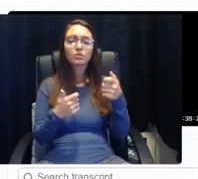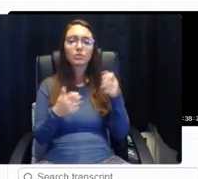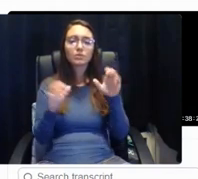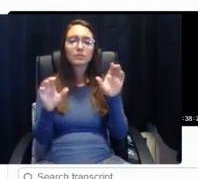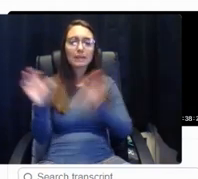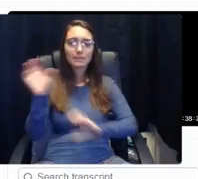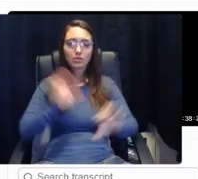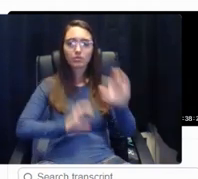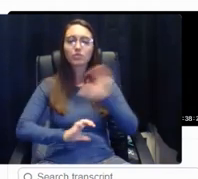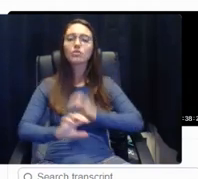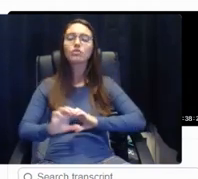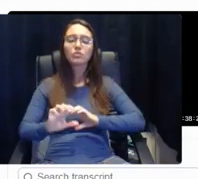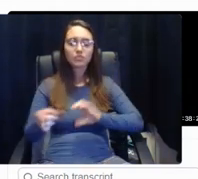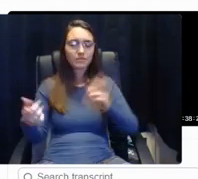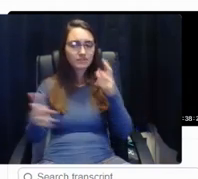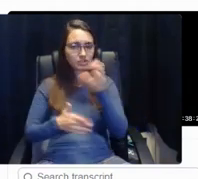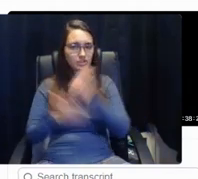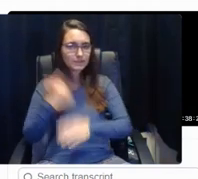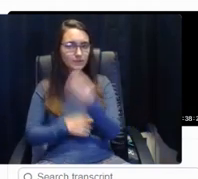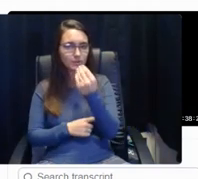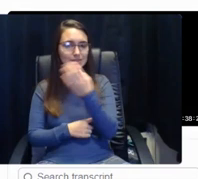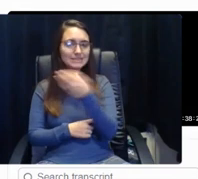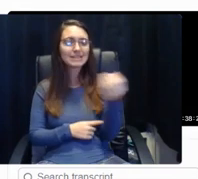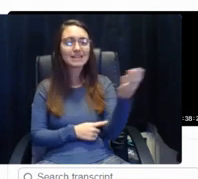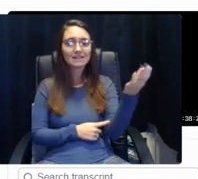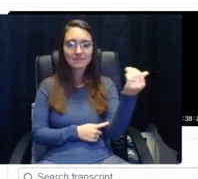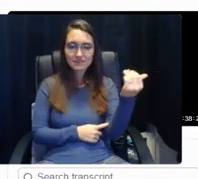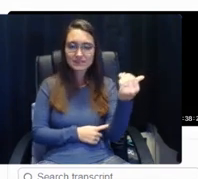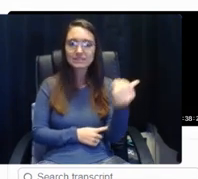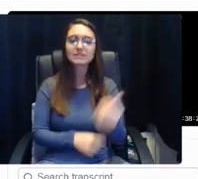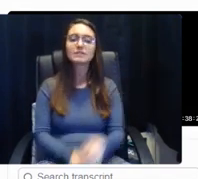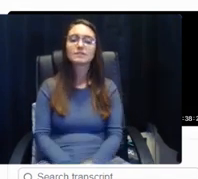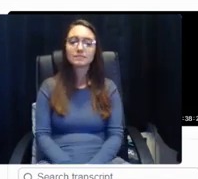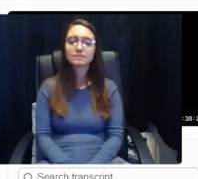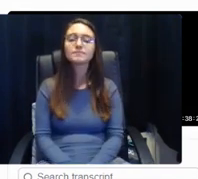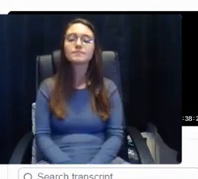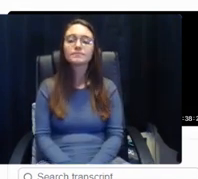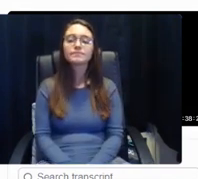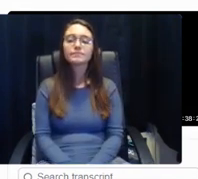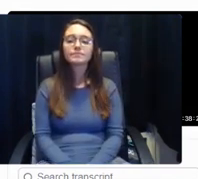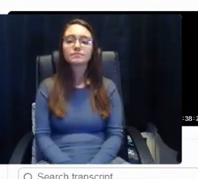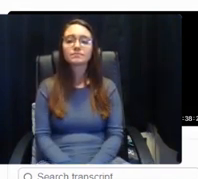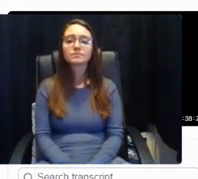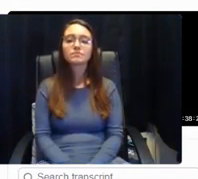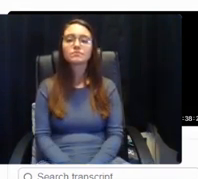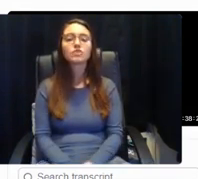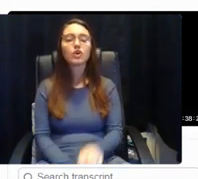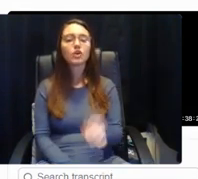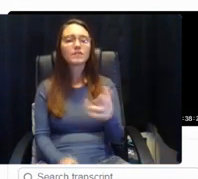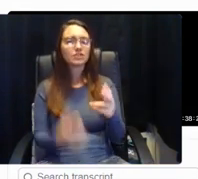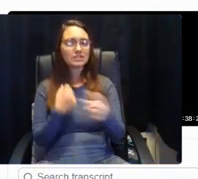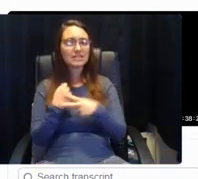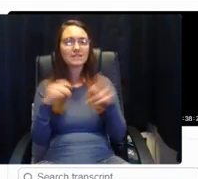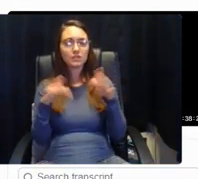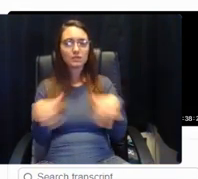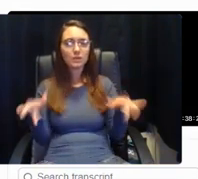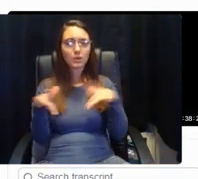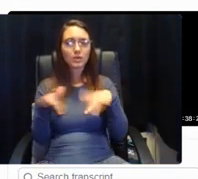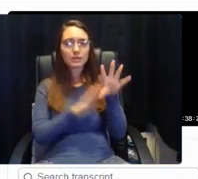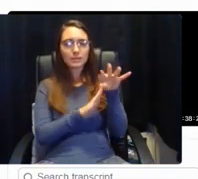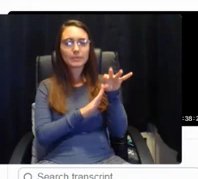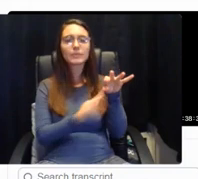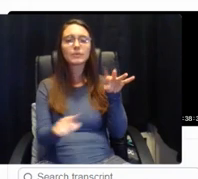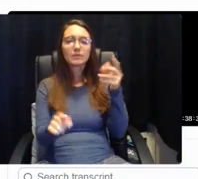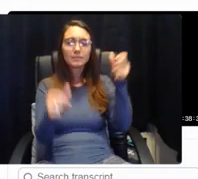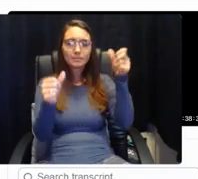chapter 14 and 15 in that particular file, and the recording you can see in